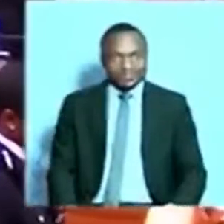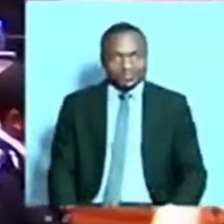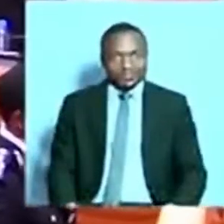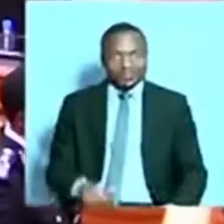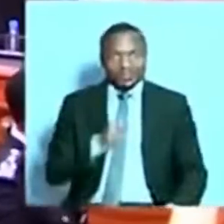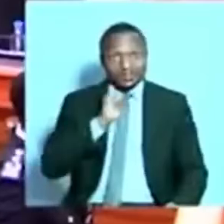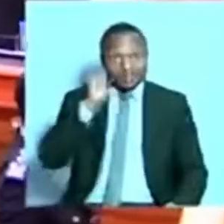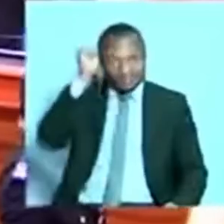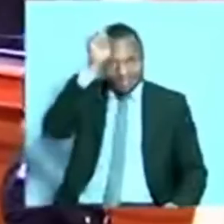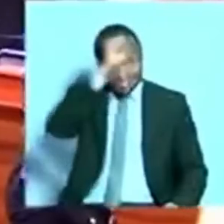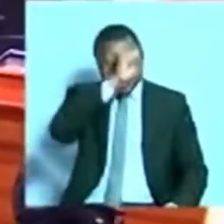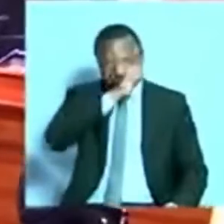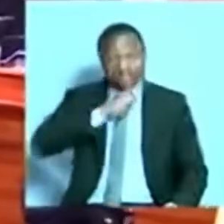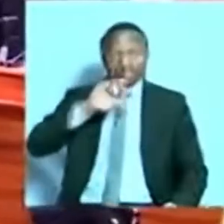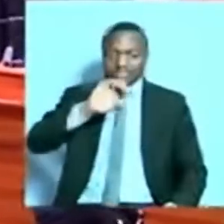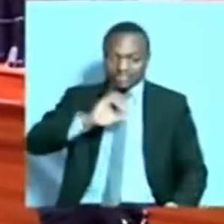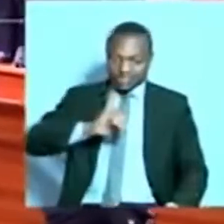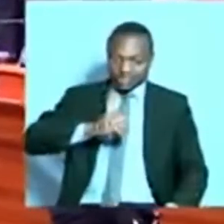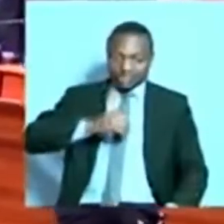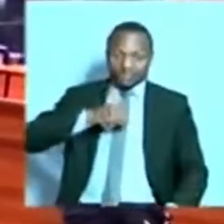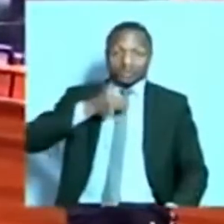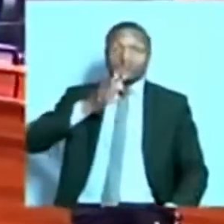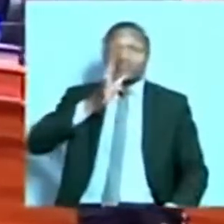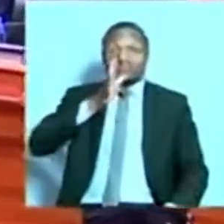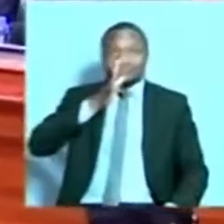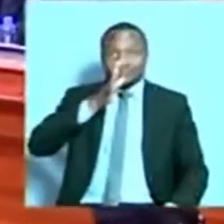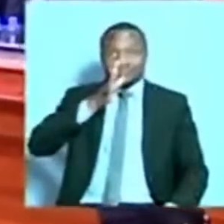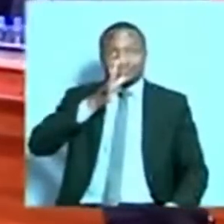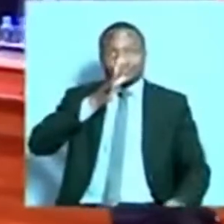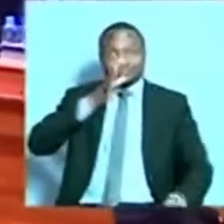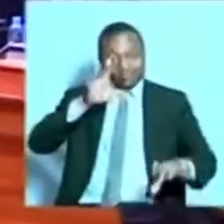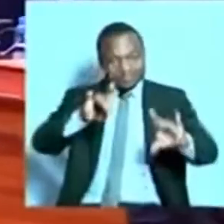free. Africa is our